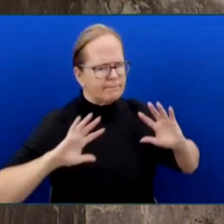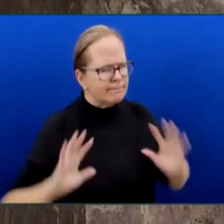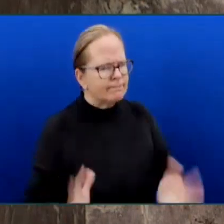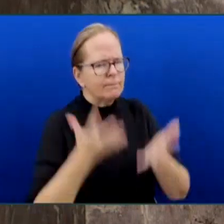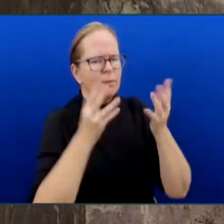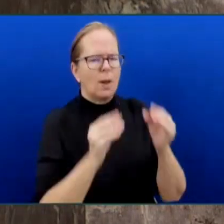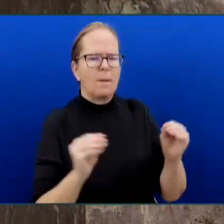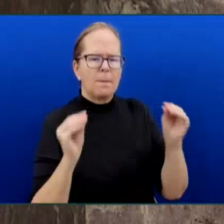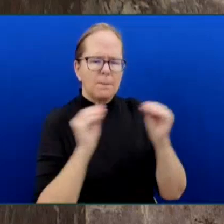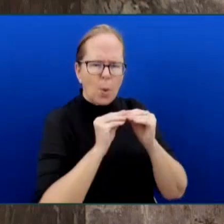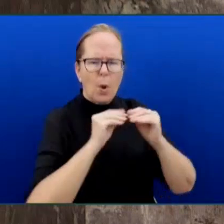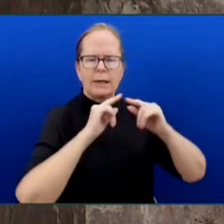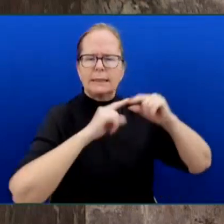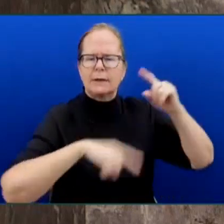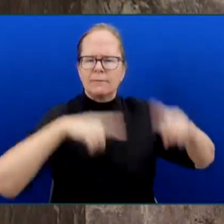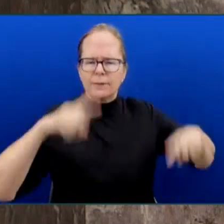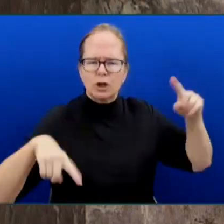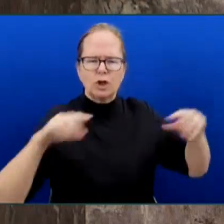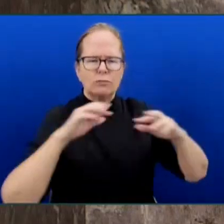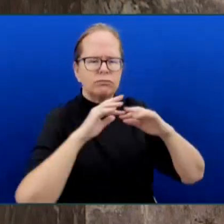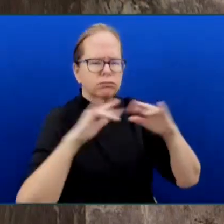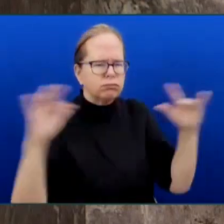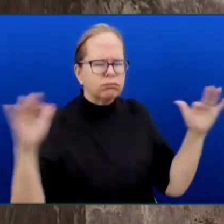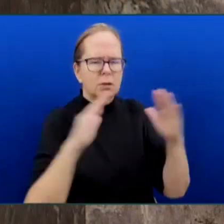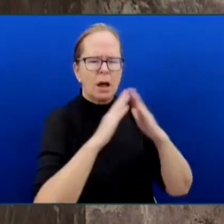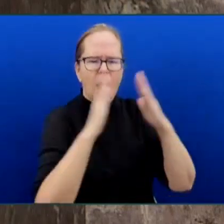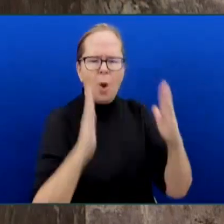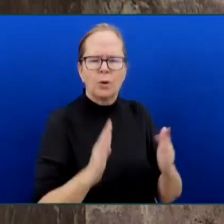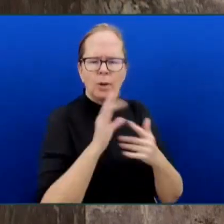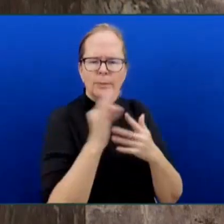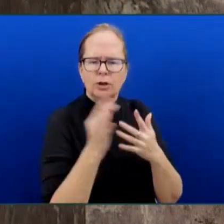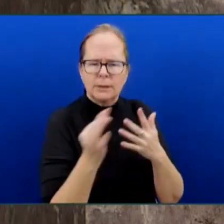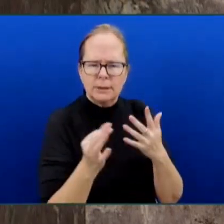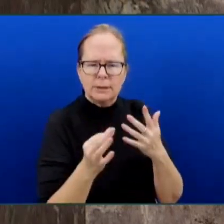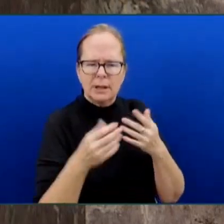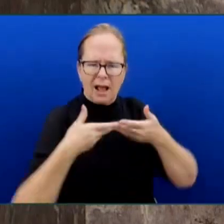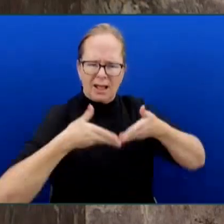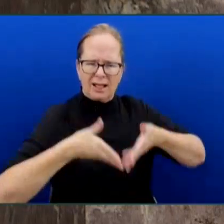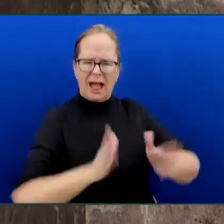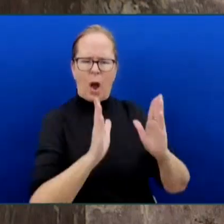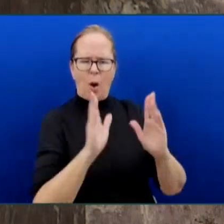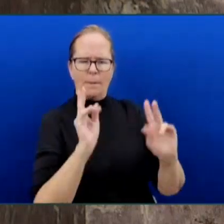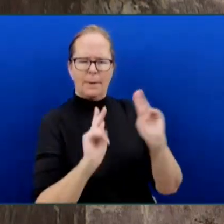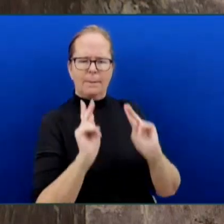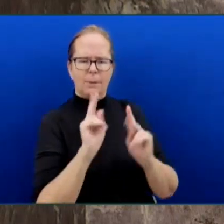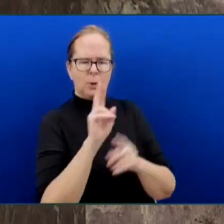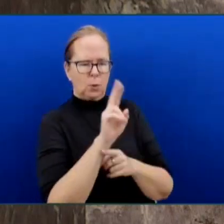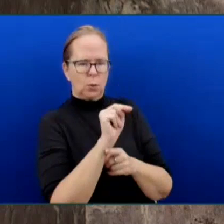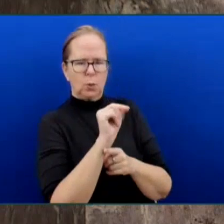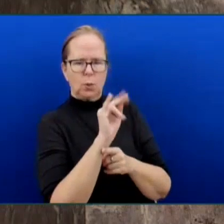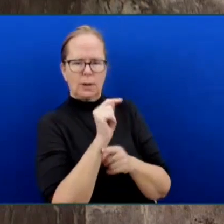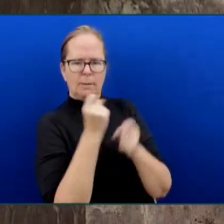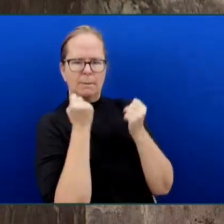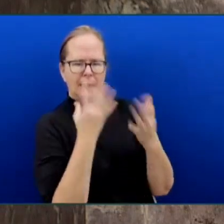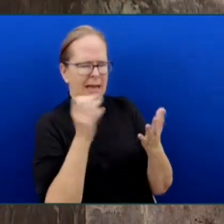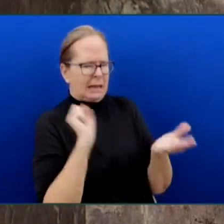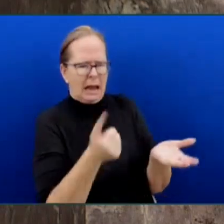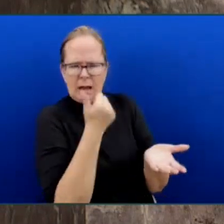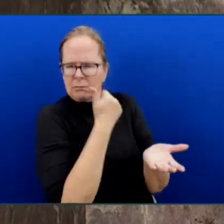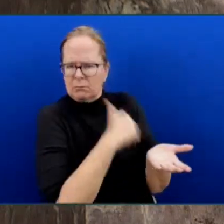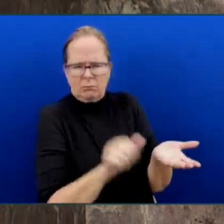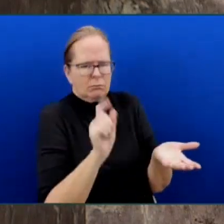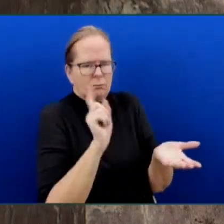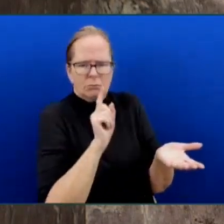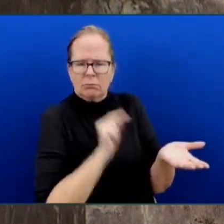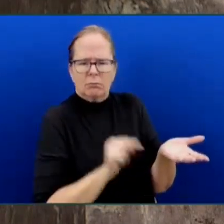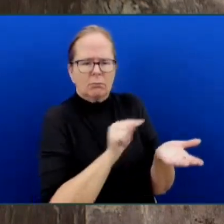Legalizing multi-unit housing everywhere is an important first step to creating healthy, walkable, connected, and resilient communities. Honourable Speaker, that is what we're fighting for, and we're